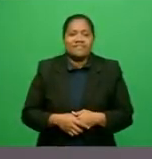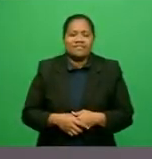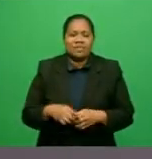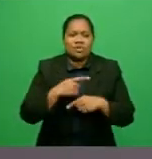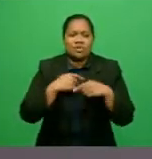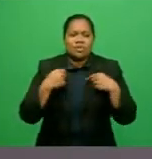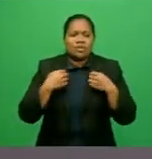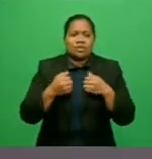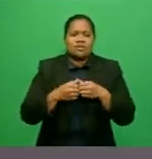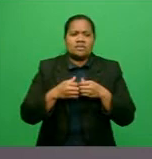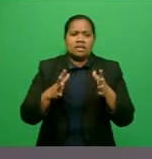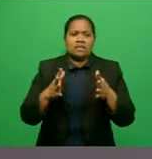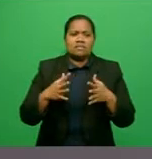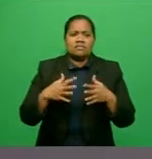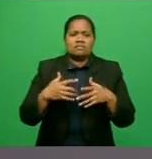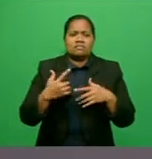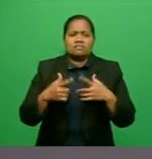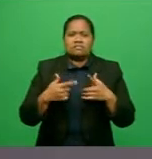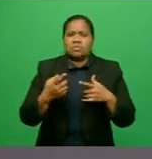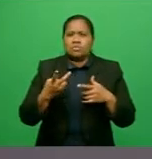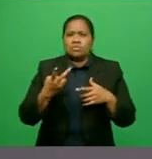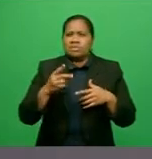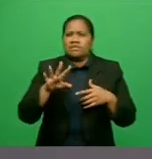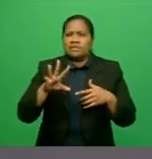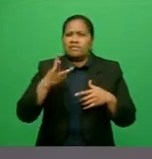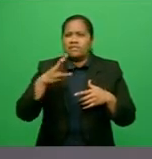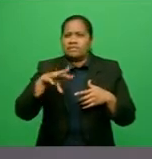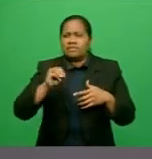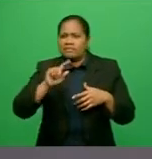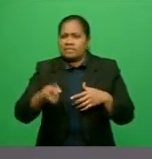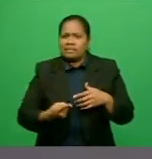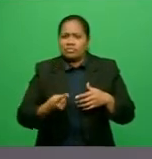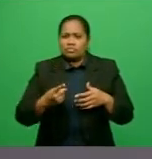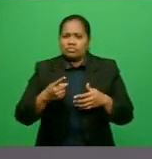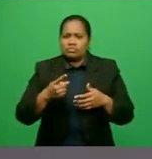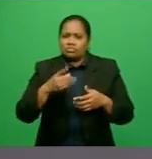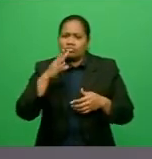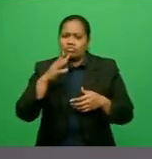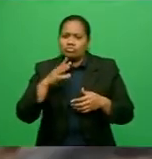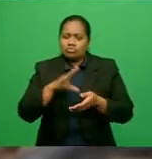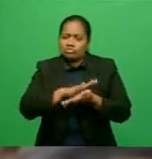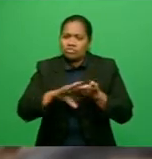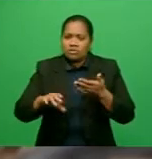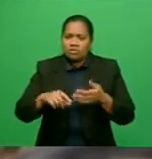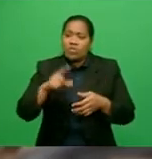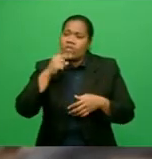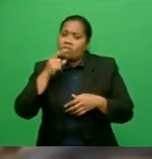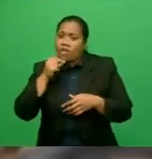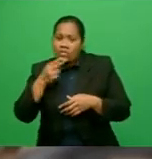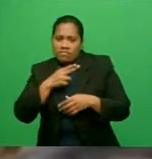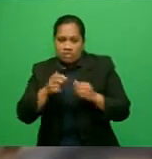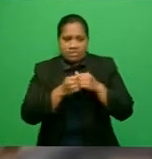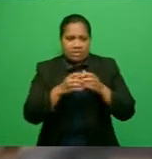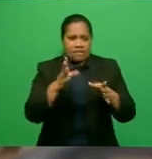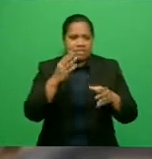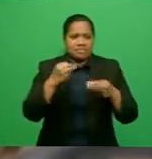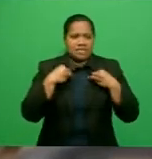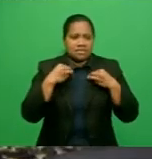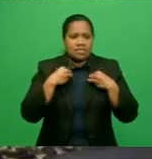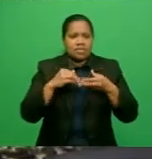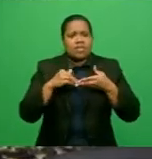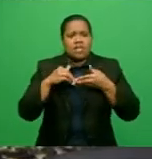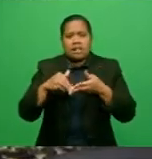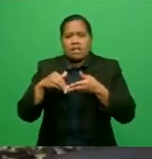He funded me about $25,000 to $30,000. I took loan from him. Then we started this business with the help of my